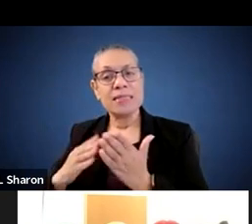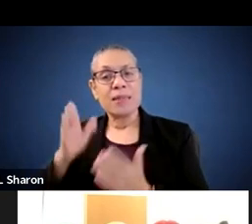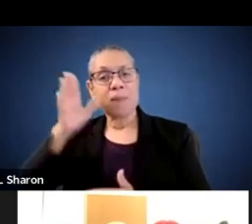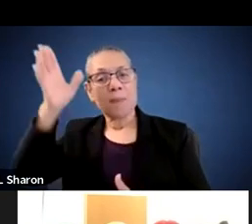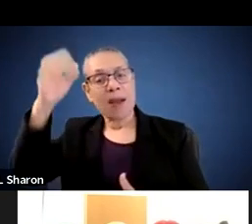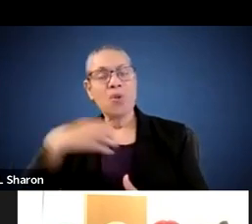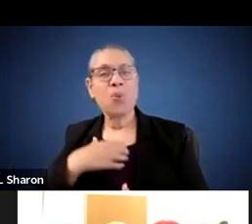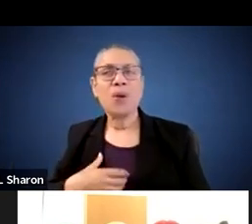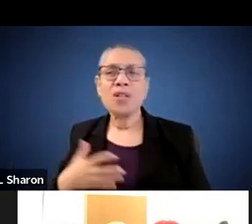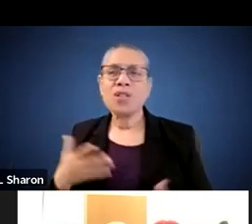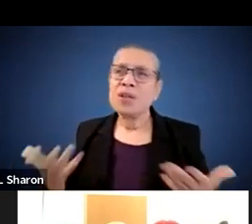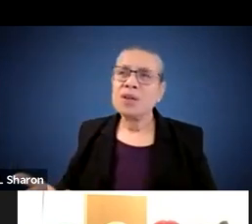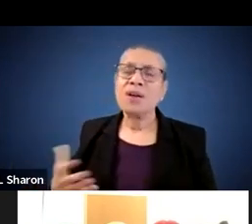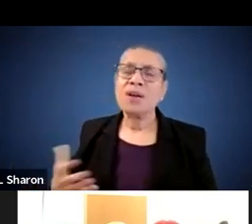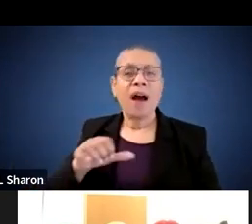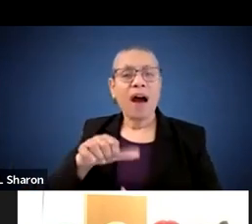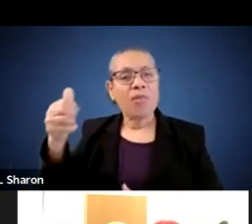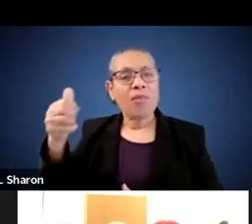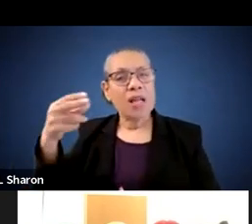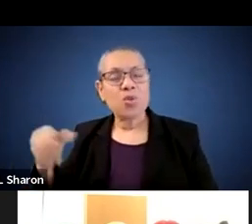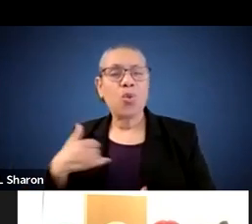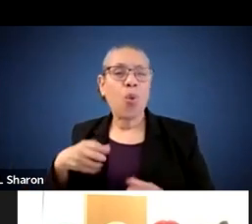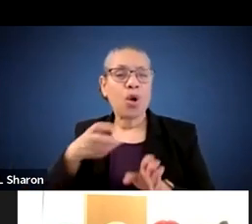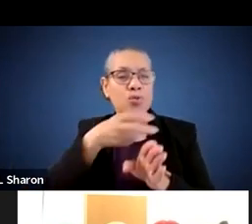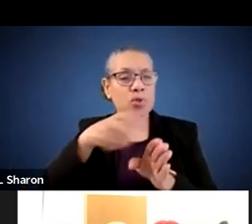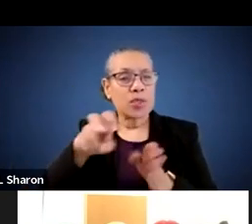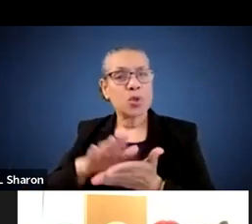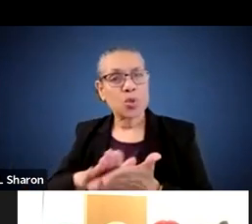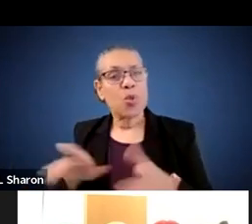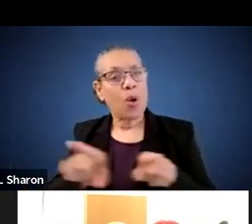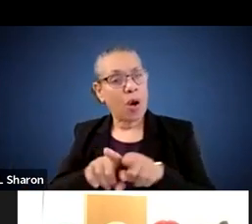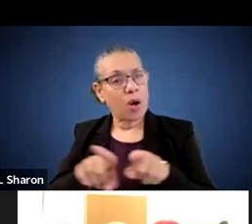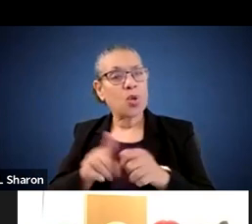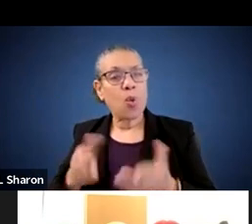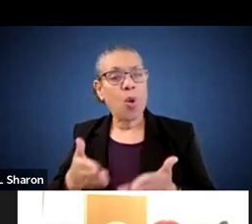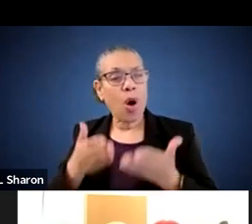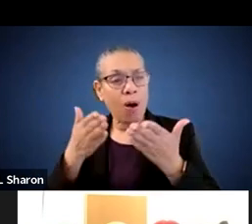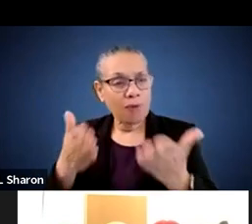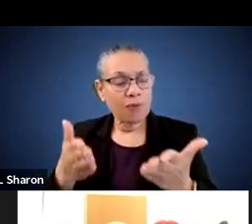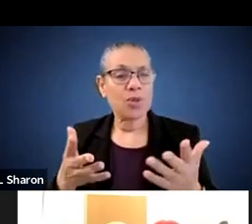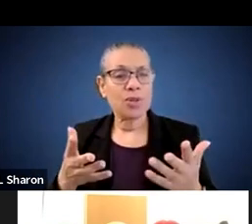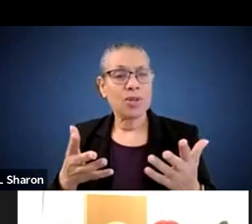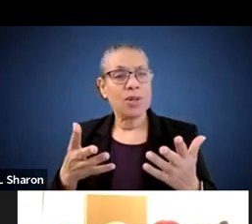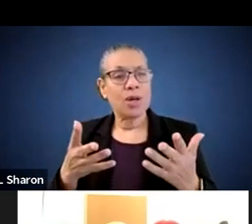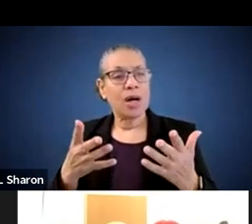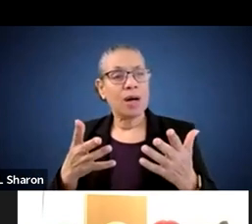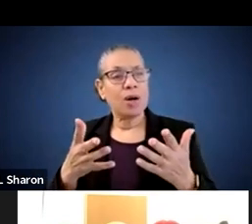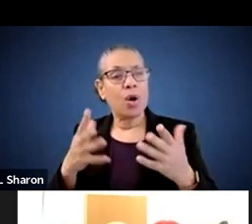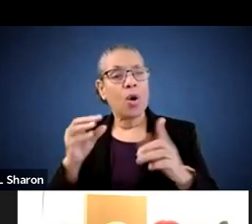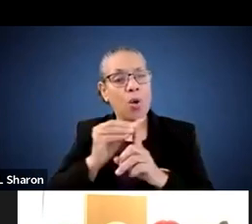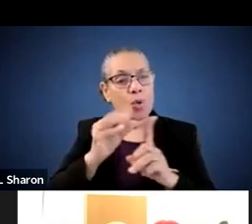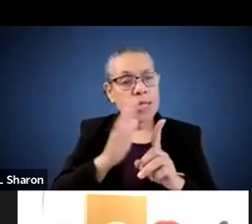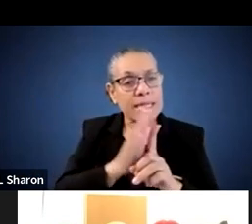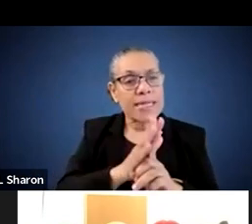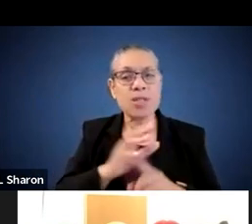that other high schools or transitional schools were also offering those kinds of programs and orientation to high